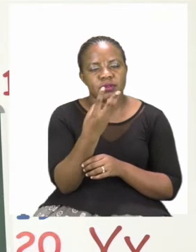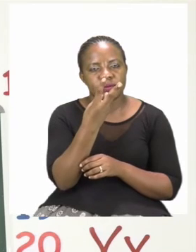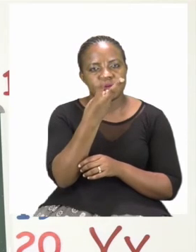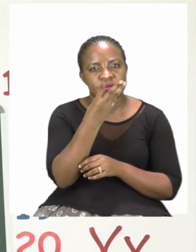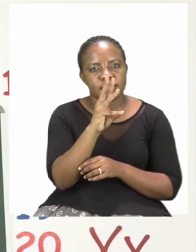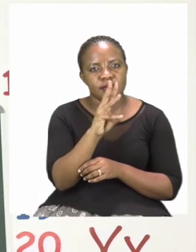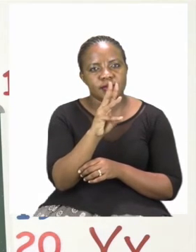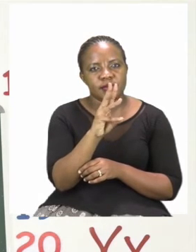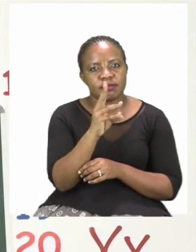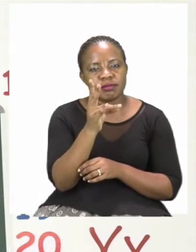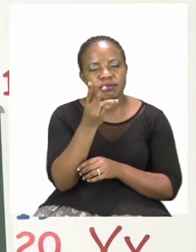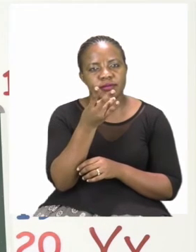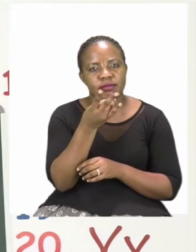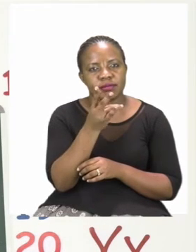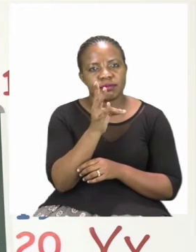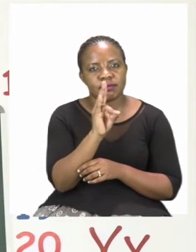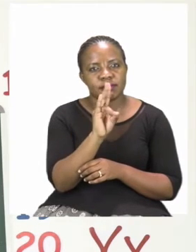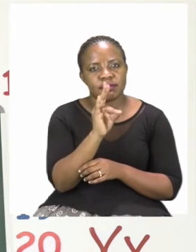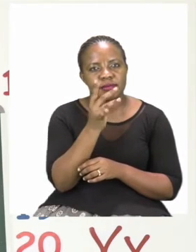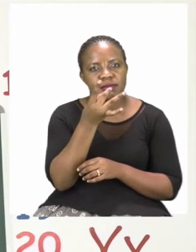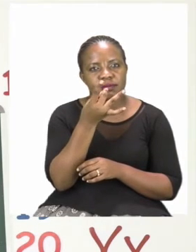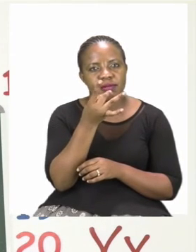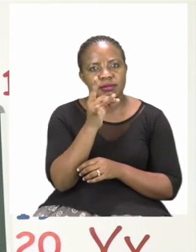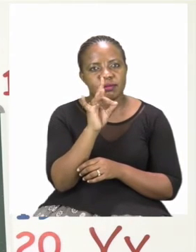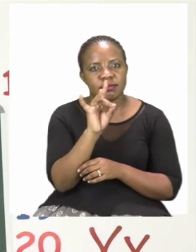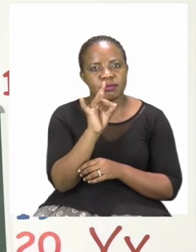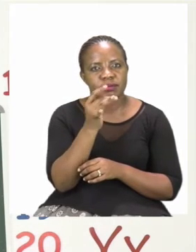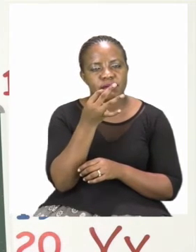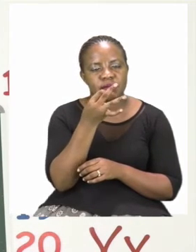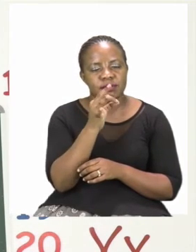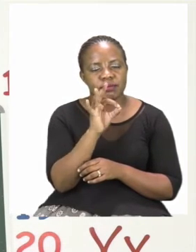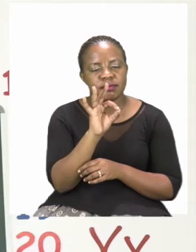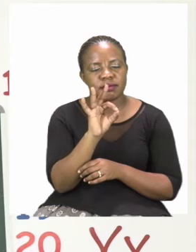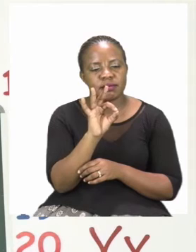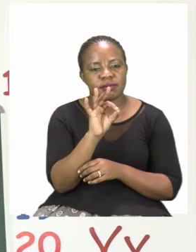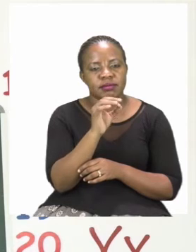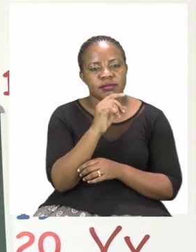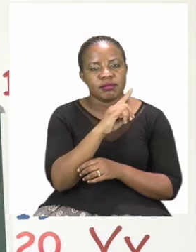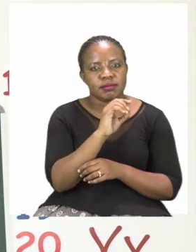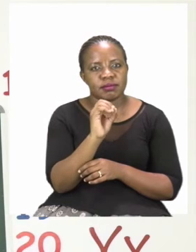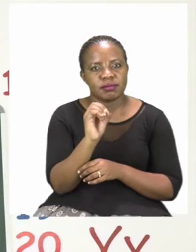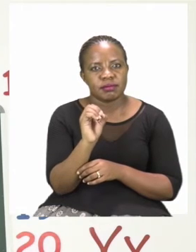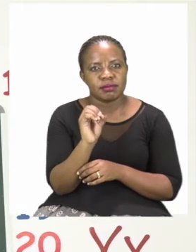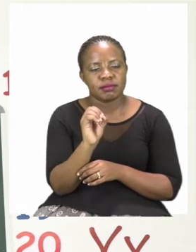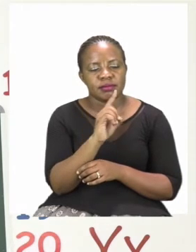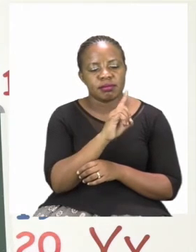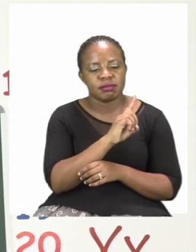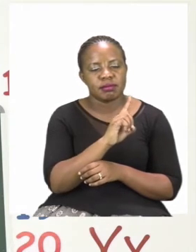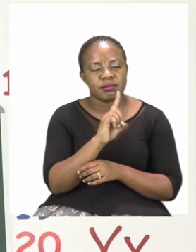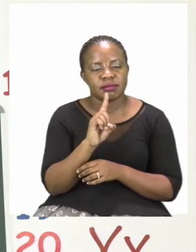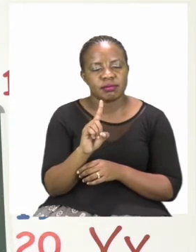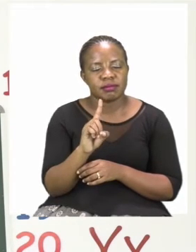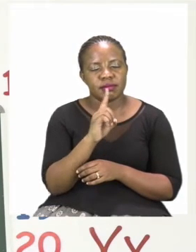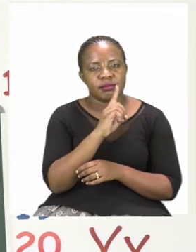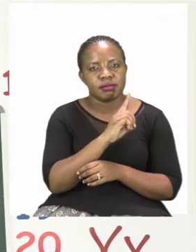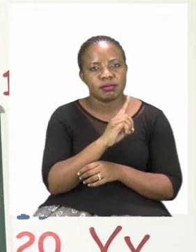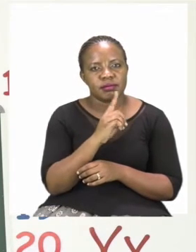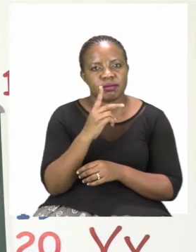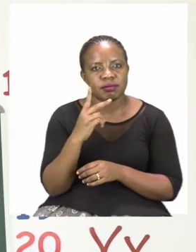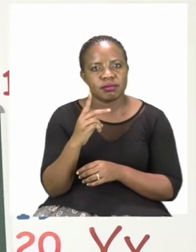6, 7, 8, 9, 10, 11,